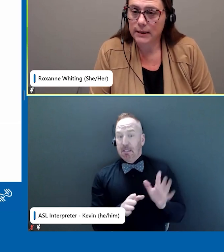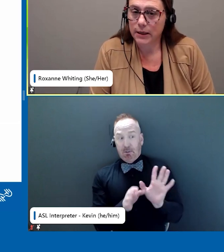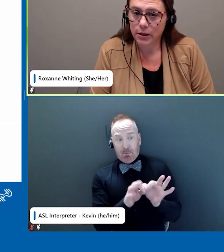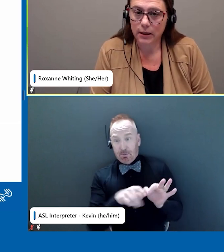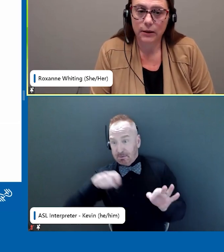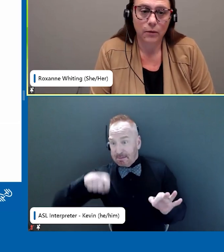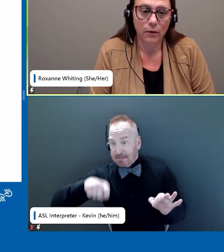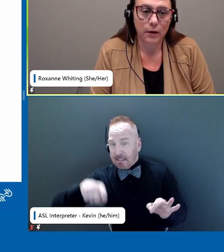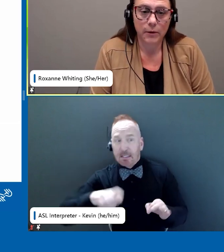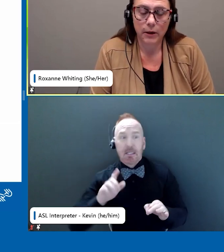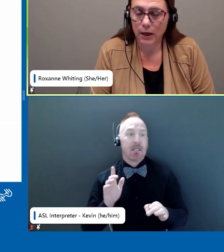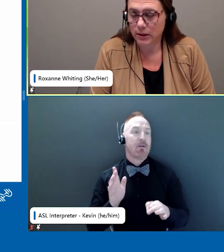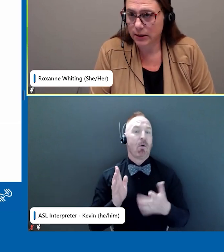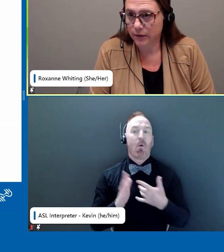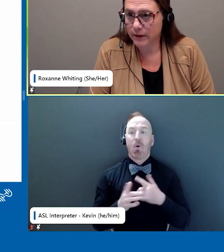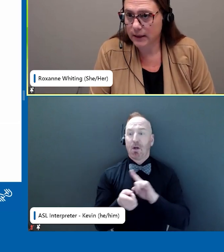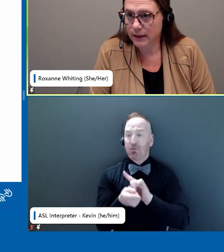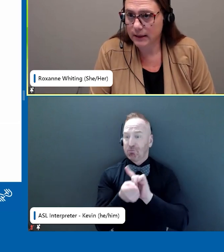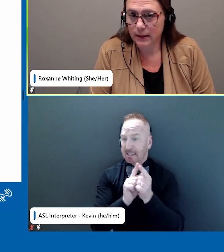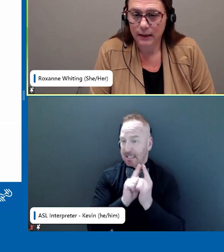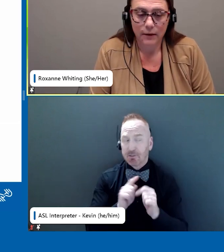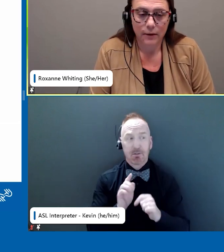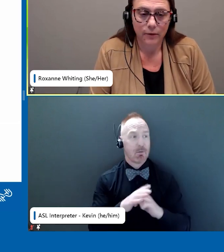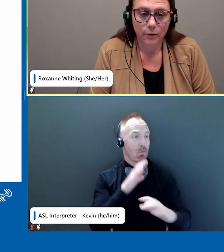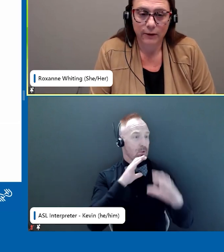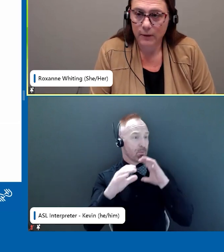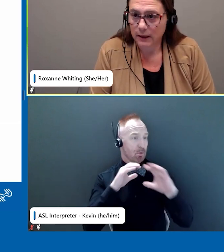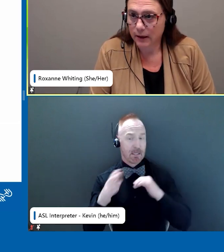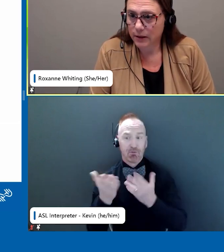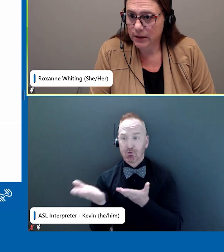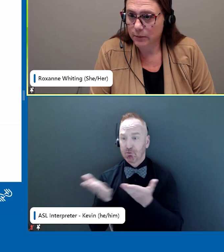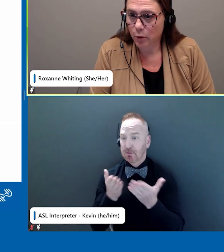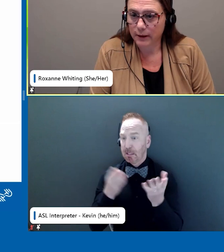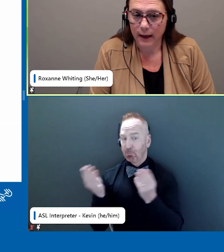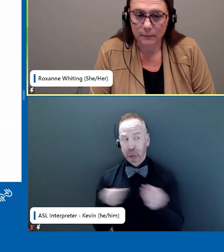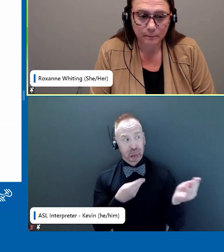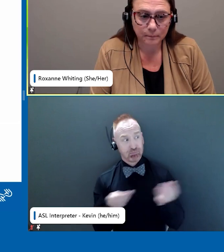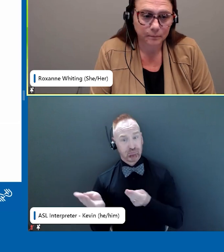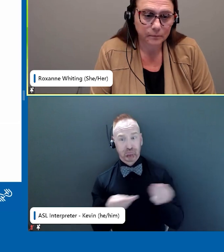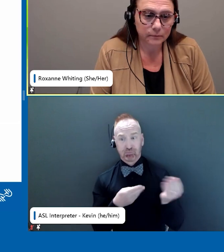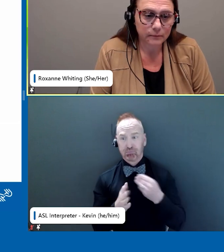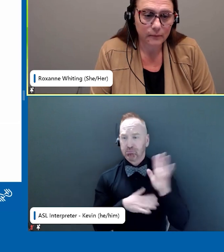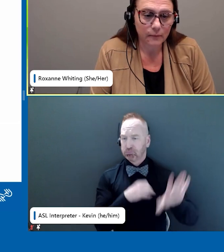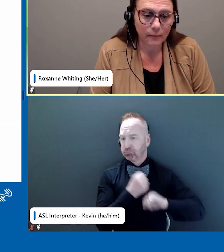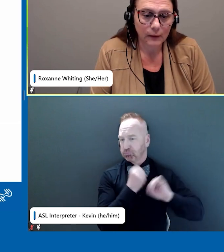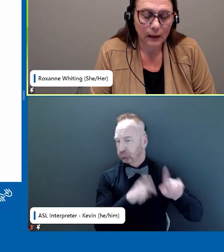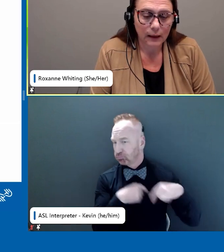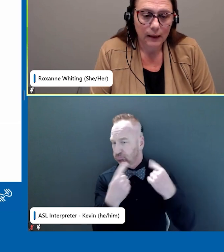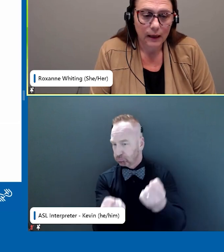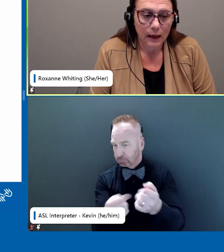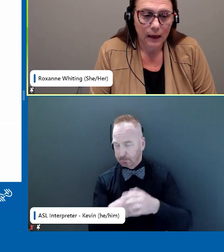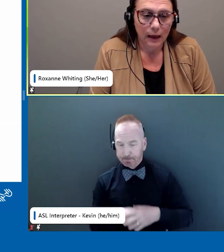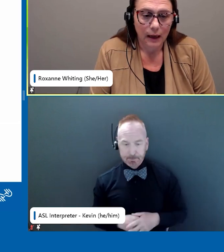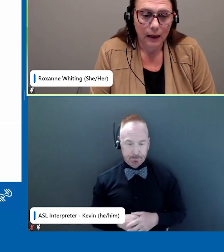of translation or communication services, we've been there to support that.